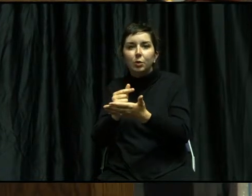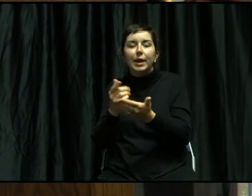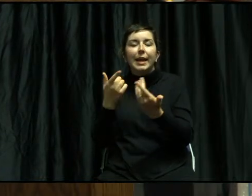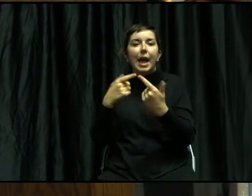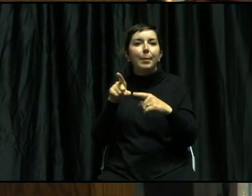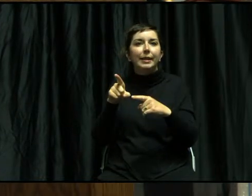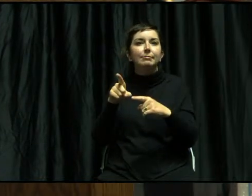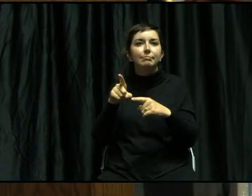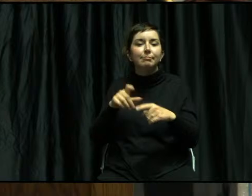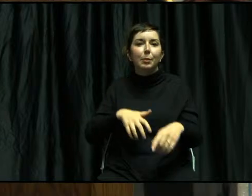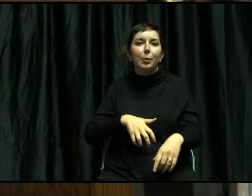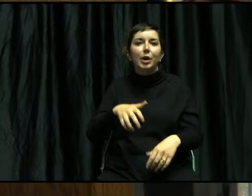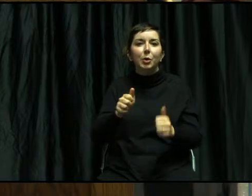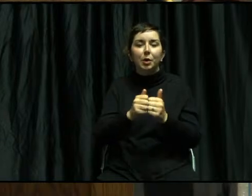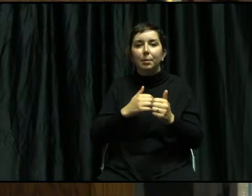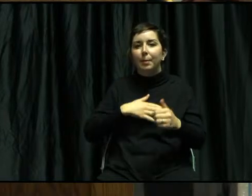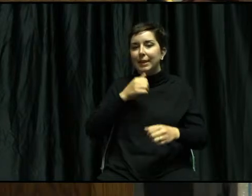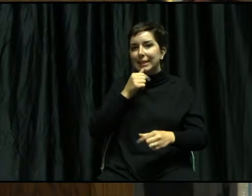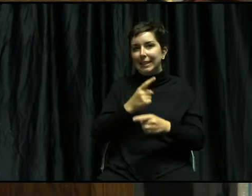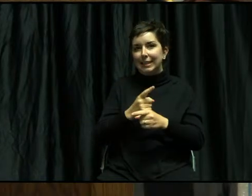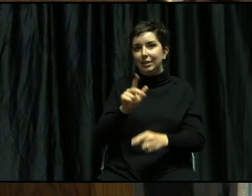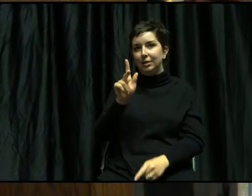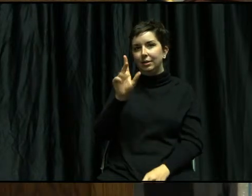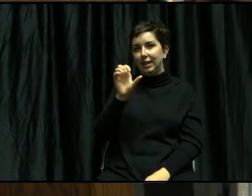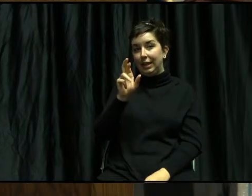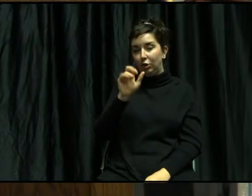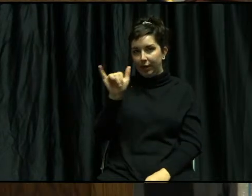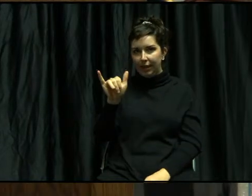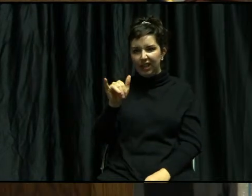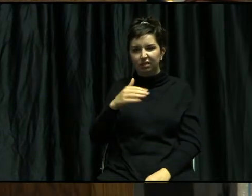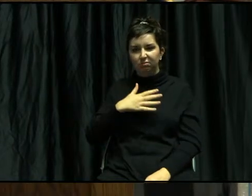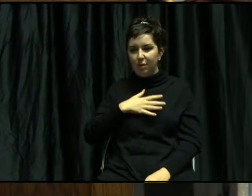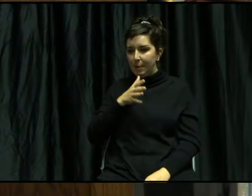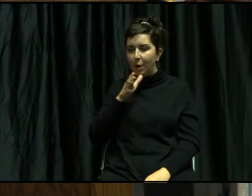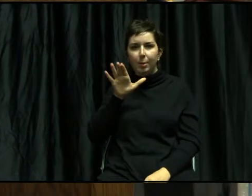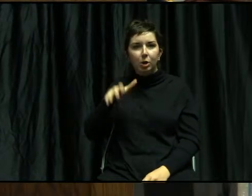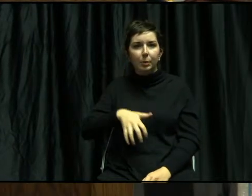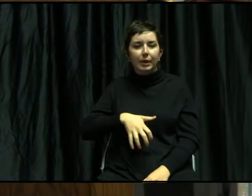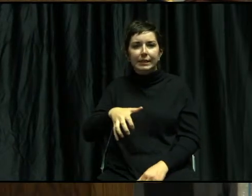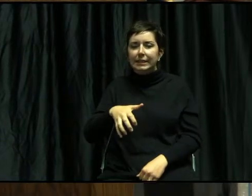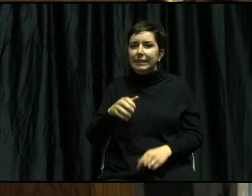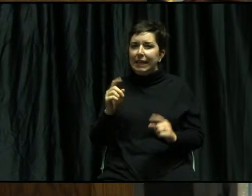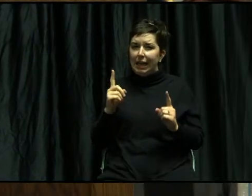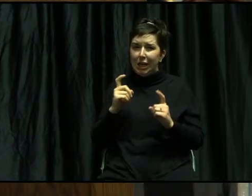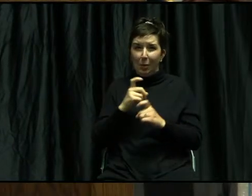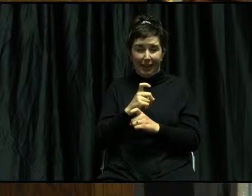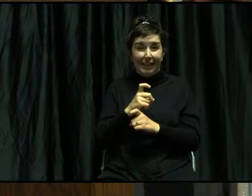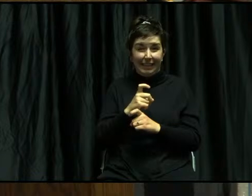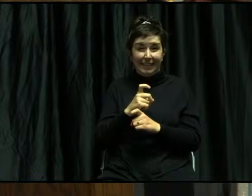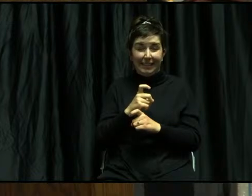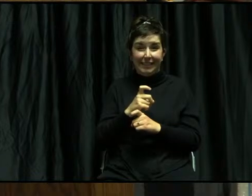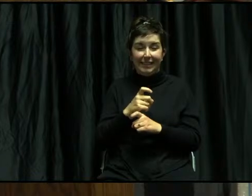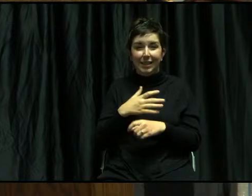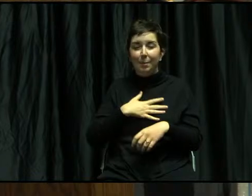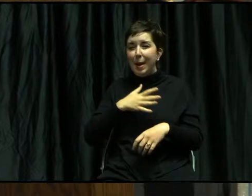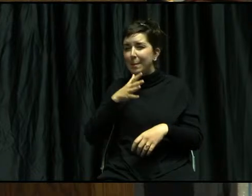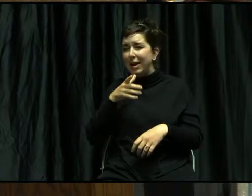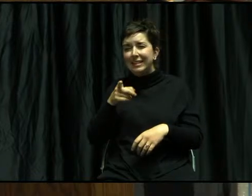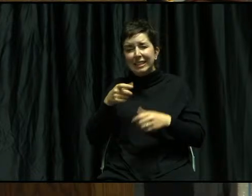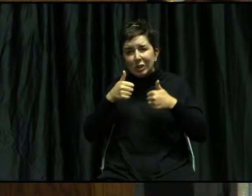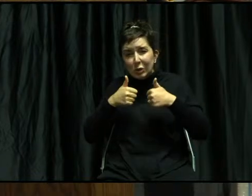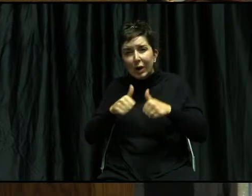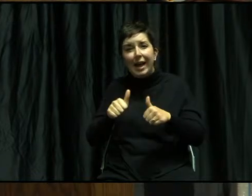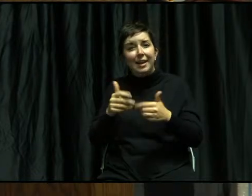Carrie. My mom's pregnancies were complicated, and as hard as she tried, Mom couldn't finish her